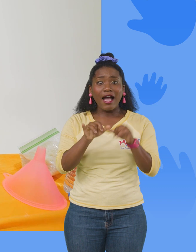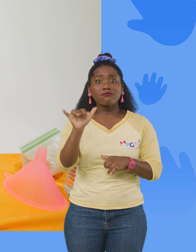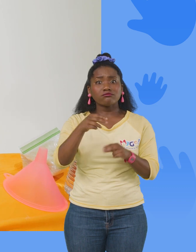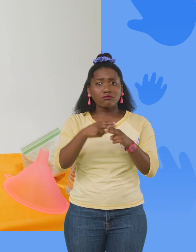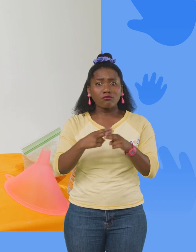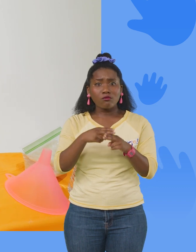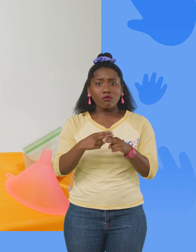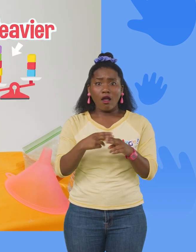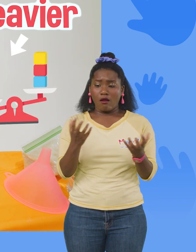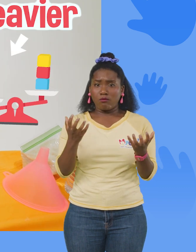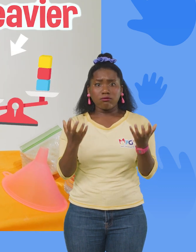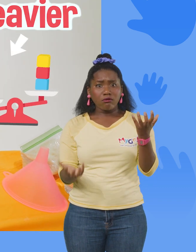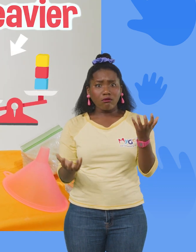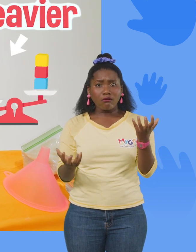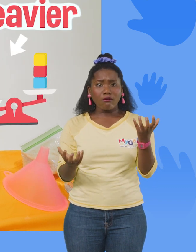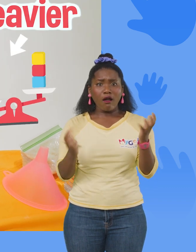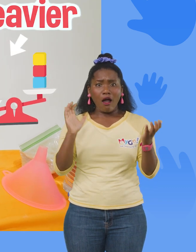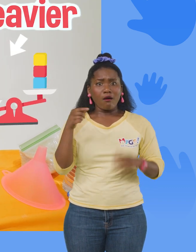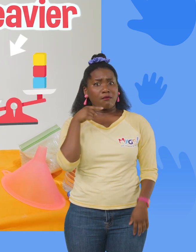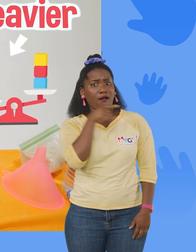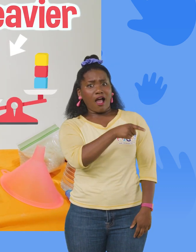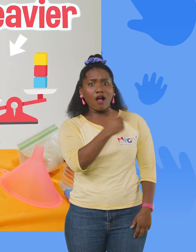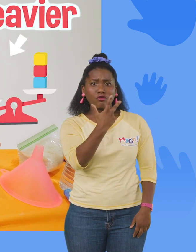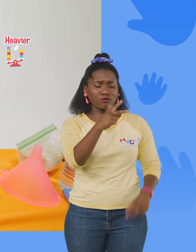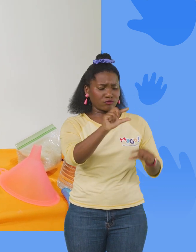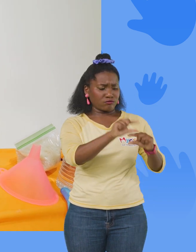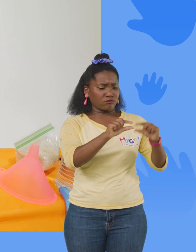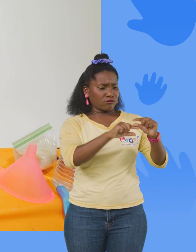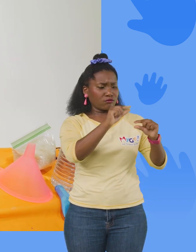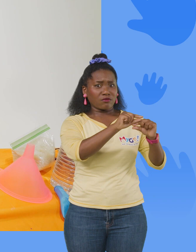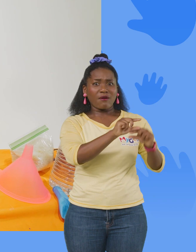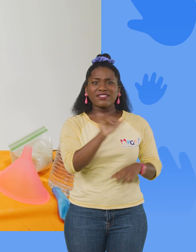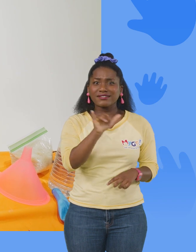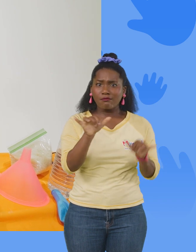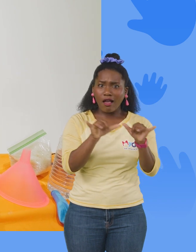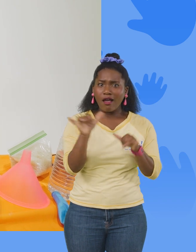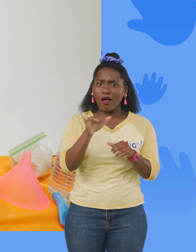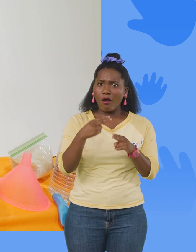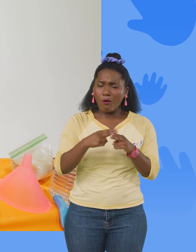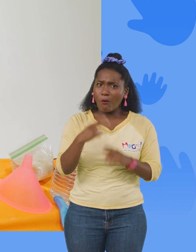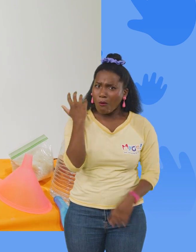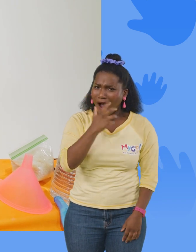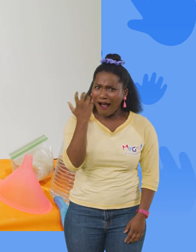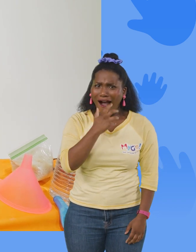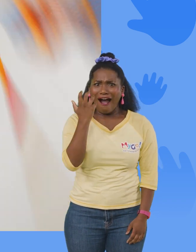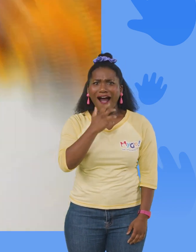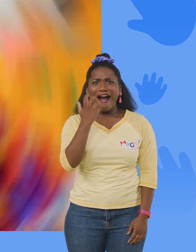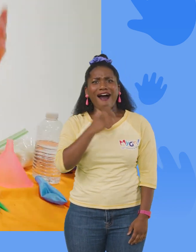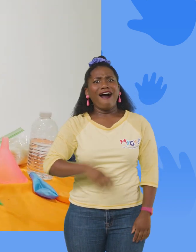same weight is heavier then 3 cubes of the same size and weight. Whoa.